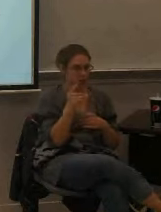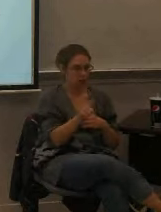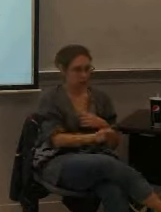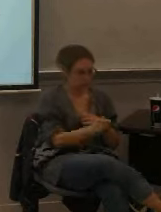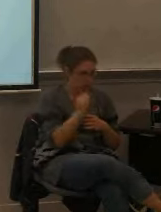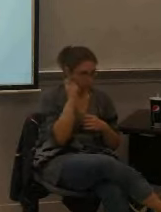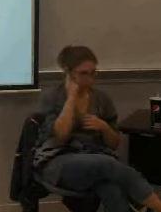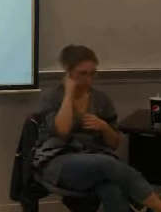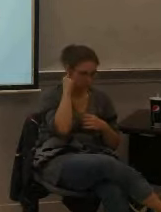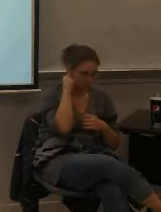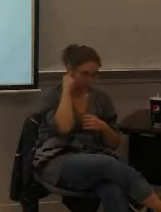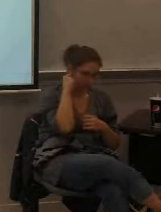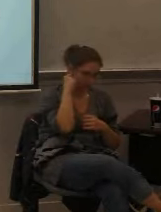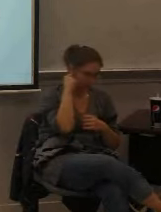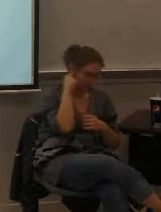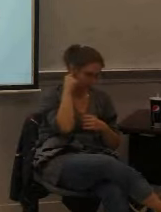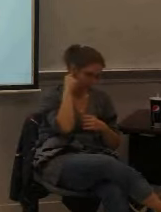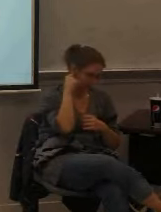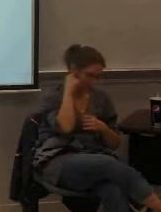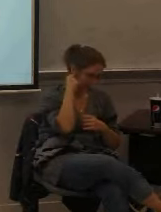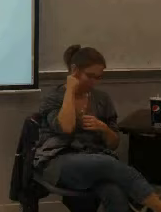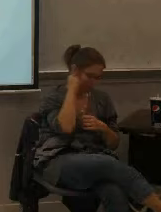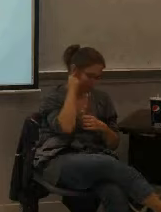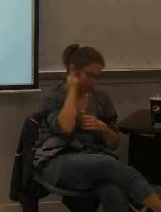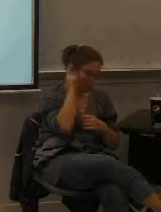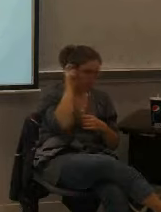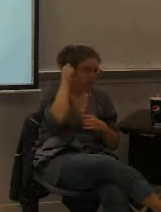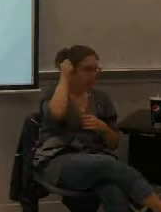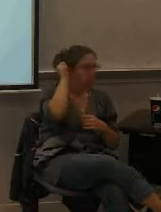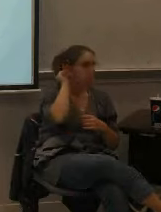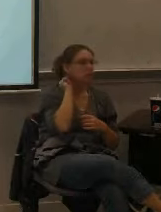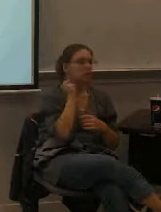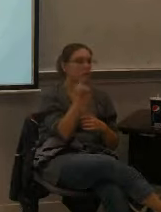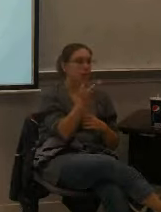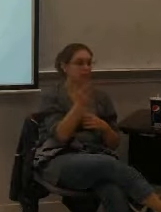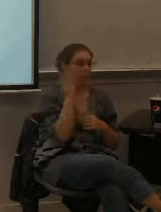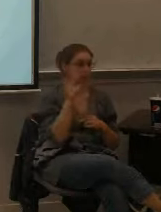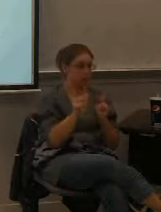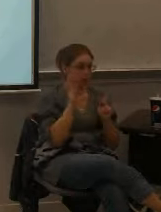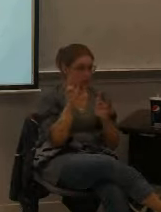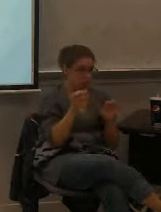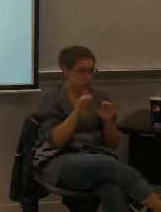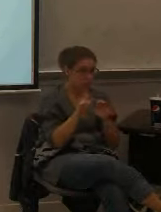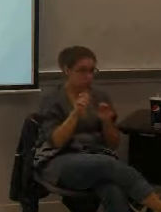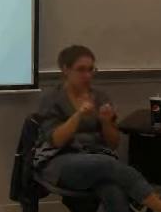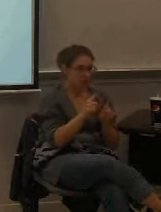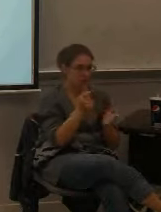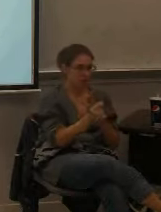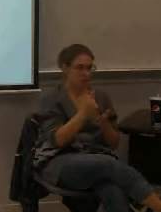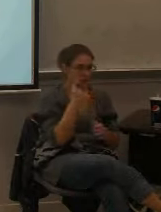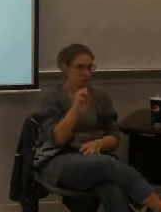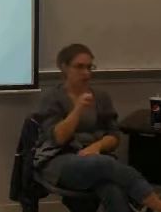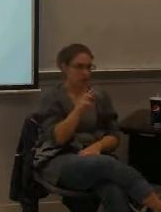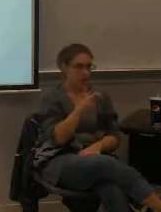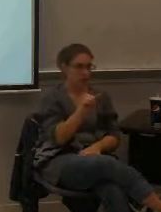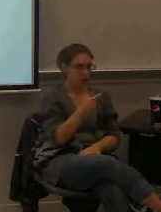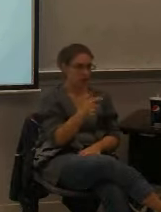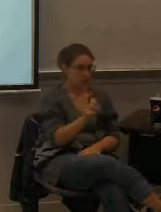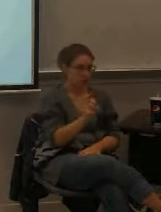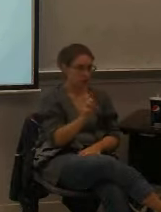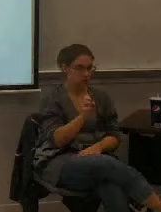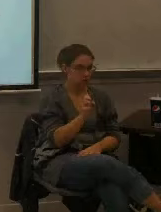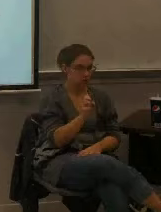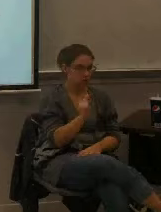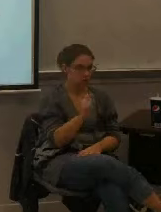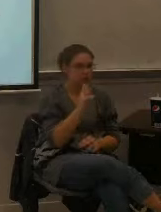lower nutrient. And so one of the things that people will do as a tertiary treatment to sewage, and we'll get more into sewage,